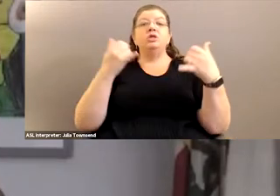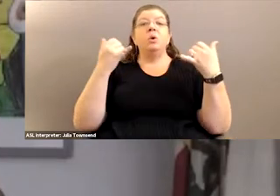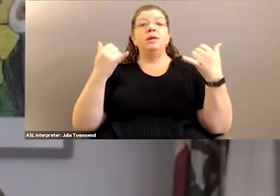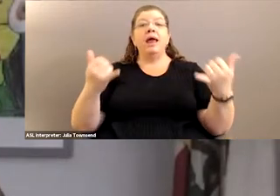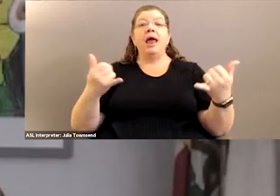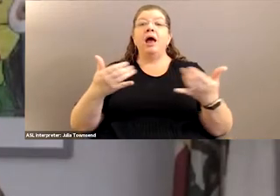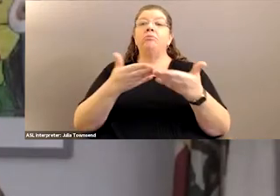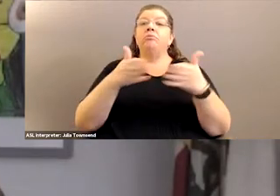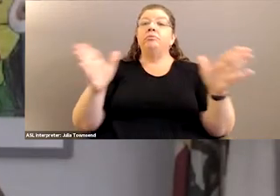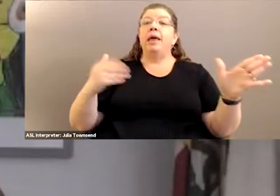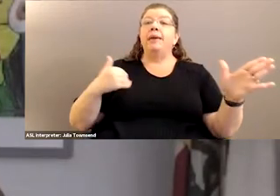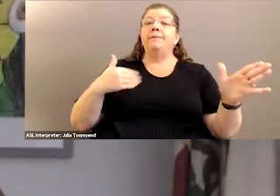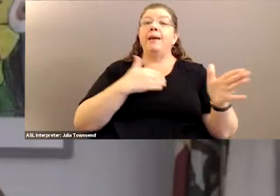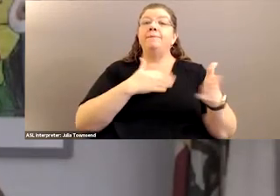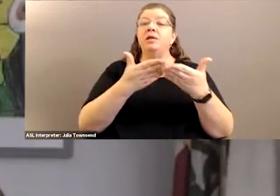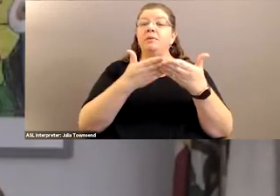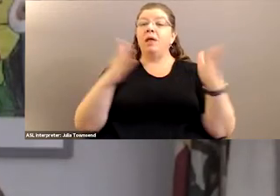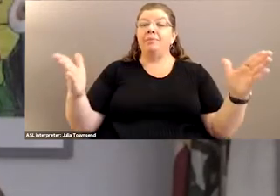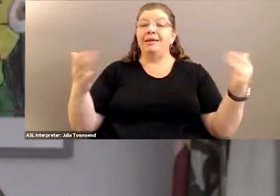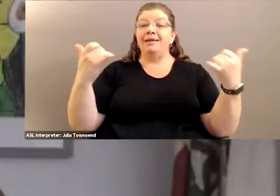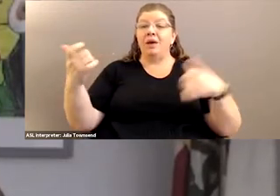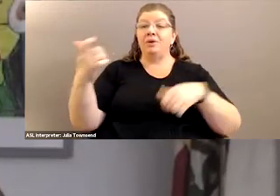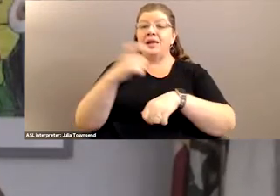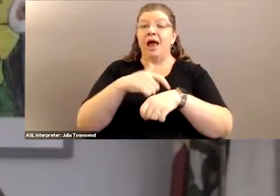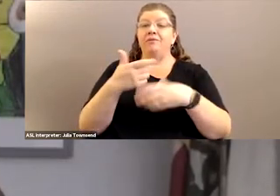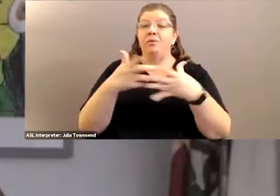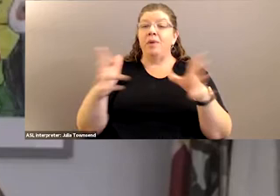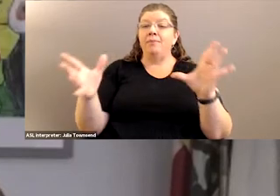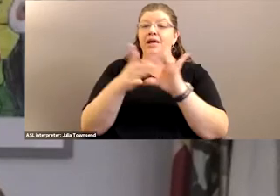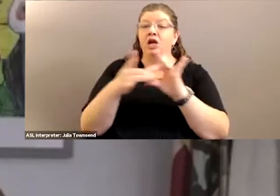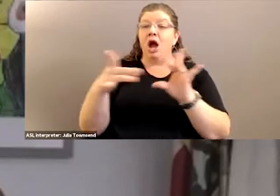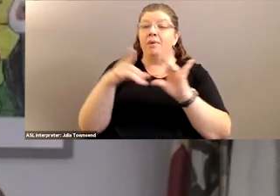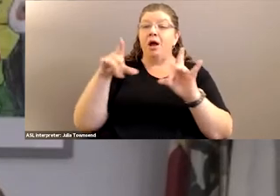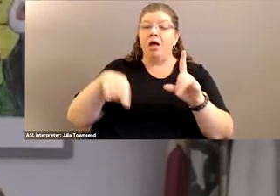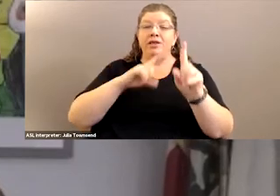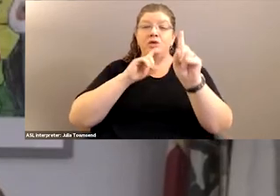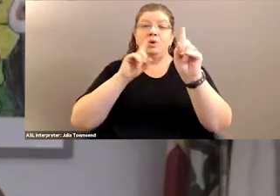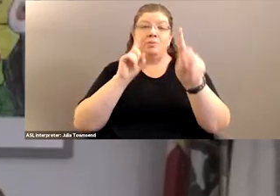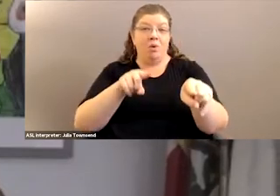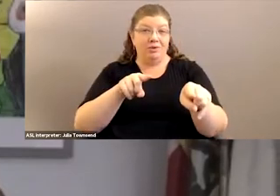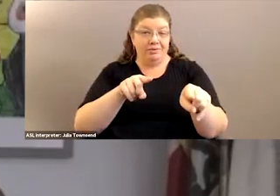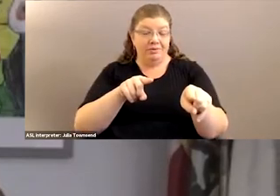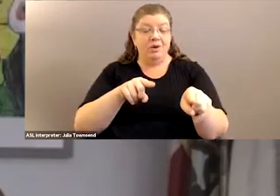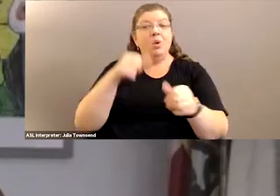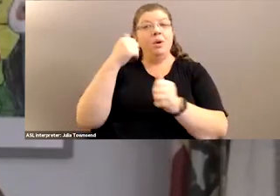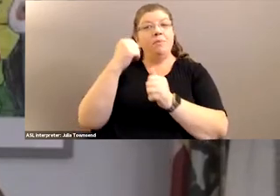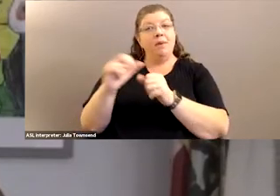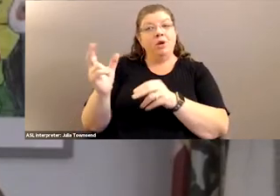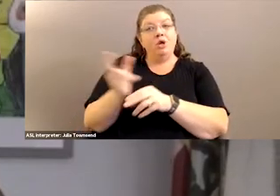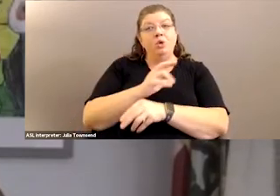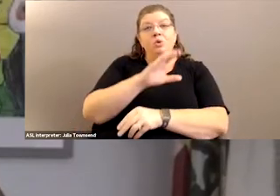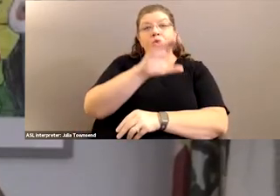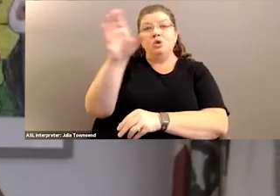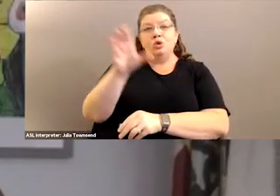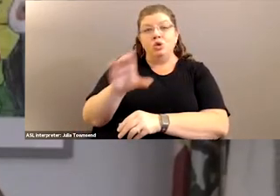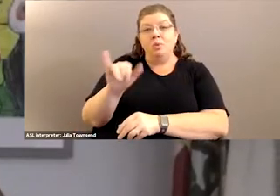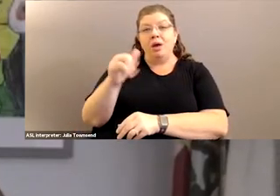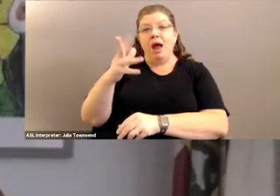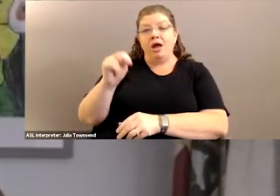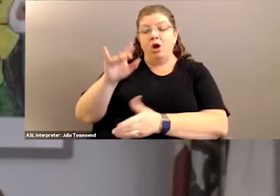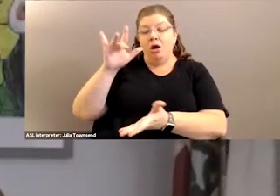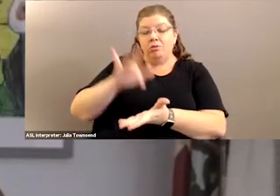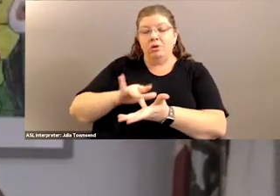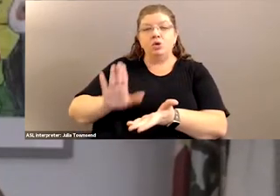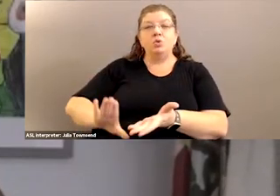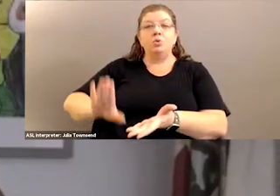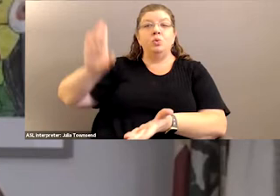members of the public it is time for public comment on this report please remember to use your zoom icon to raise